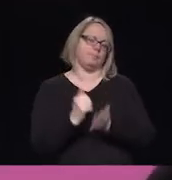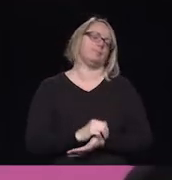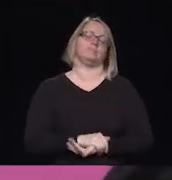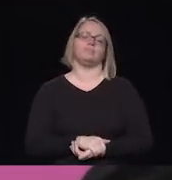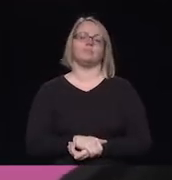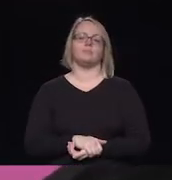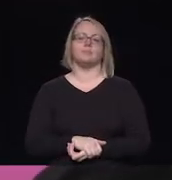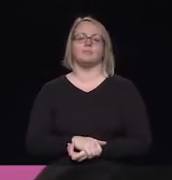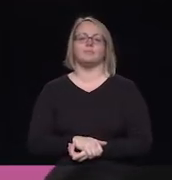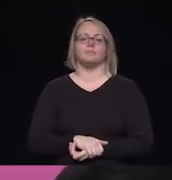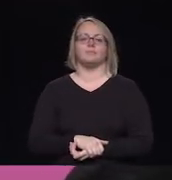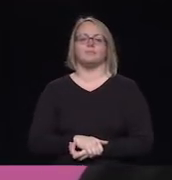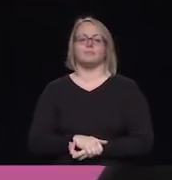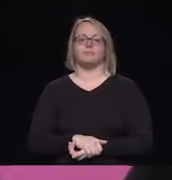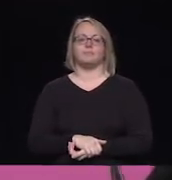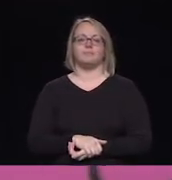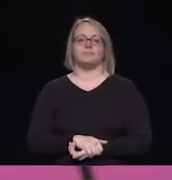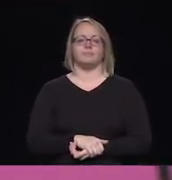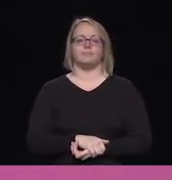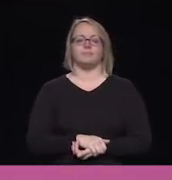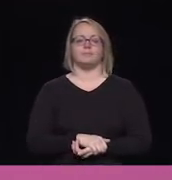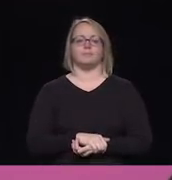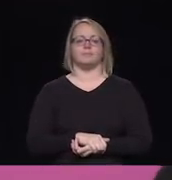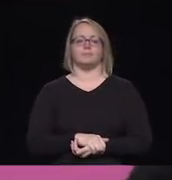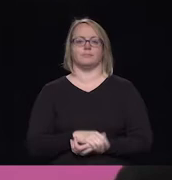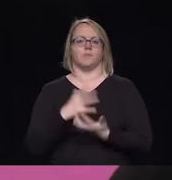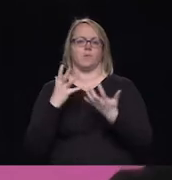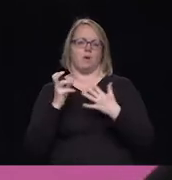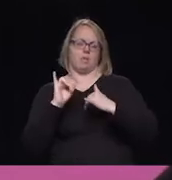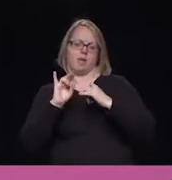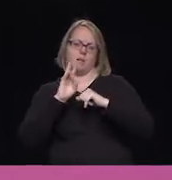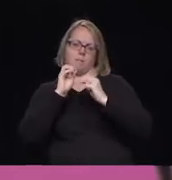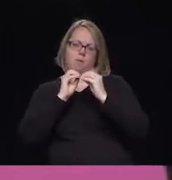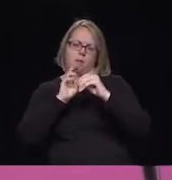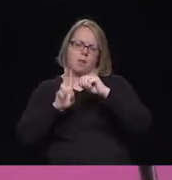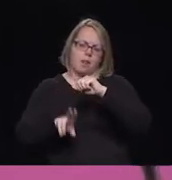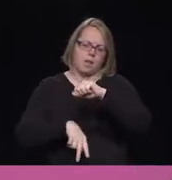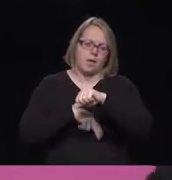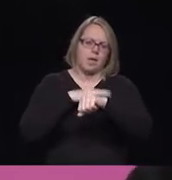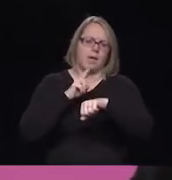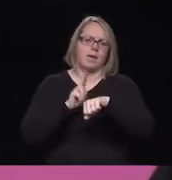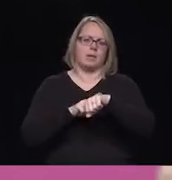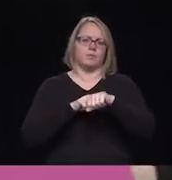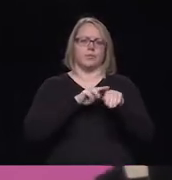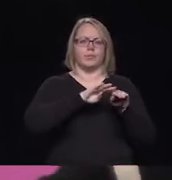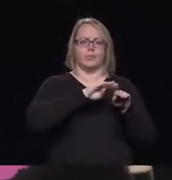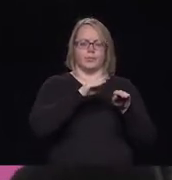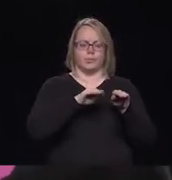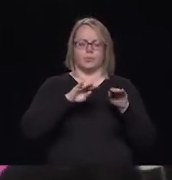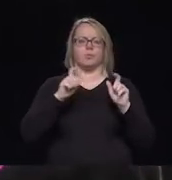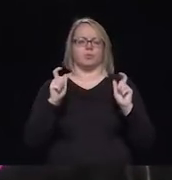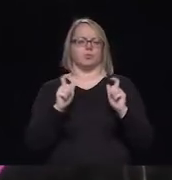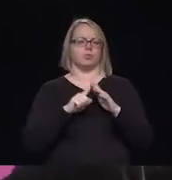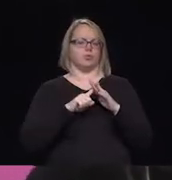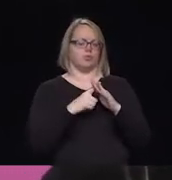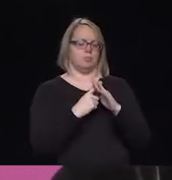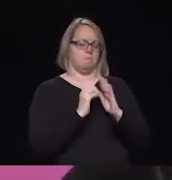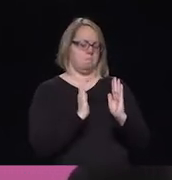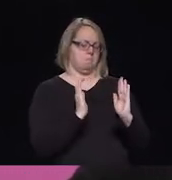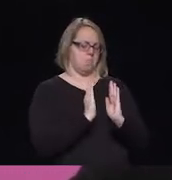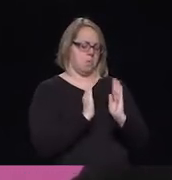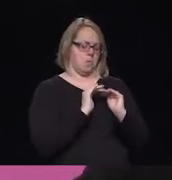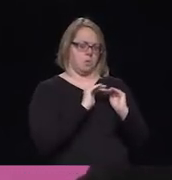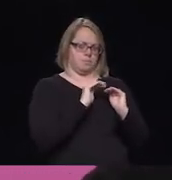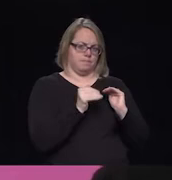Often when you're looking at clouds in the sky, you might see different images as they're going by. So here we've got little